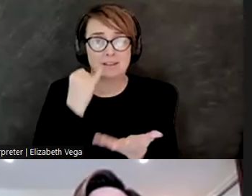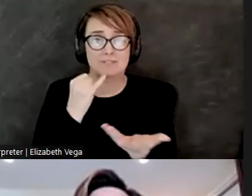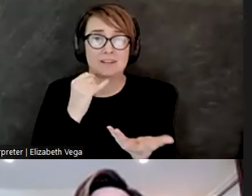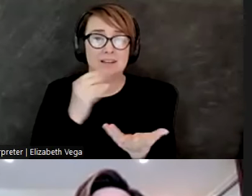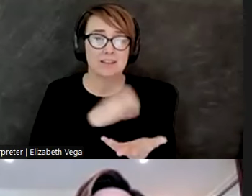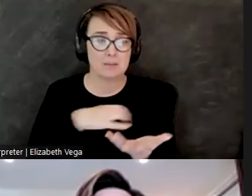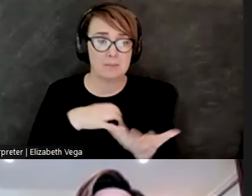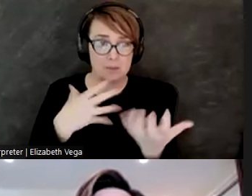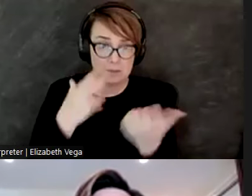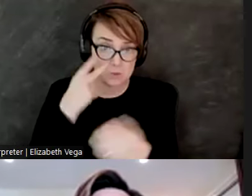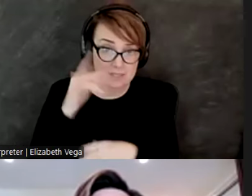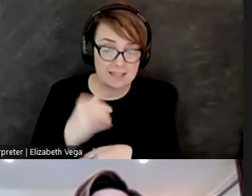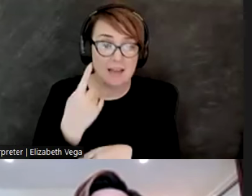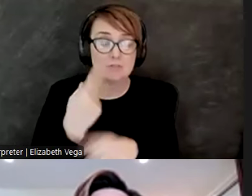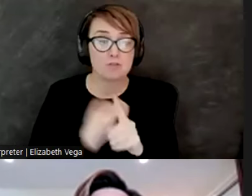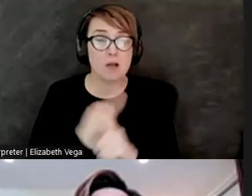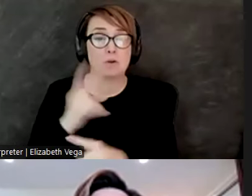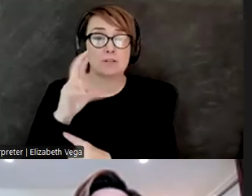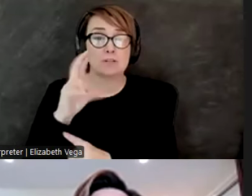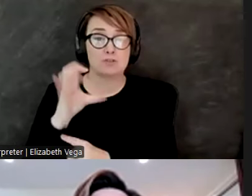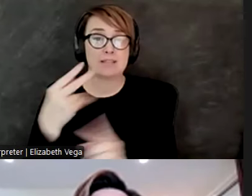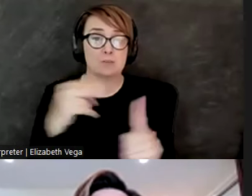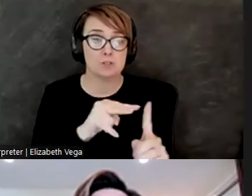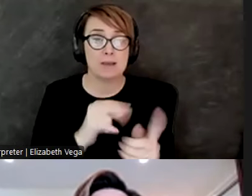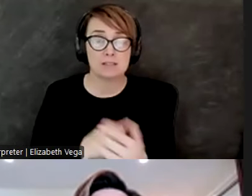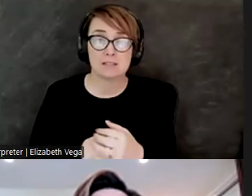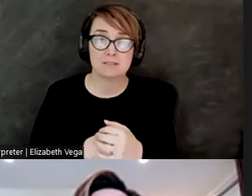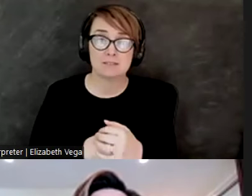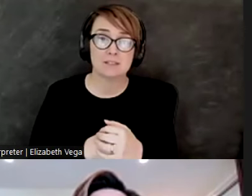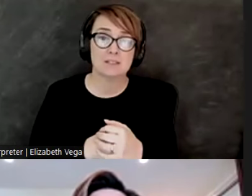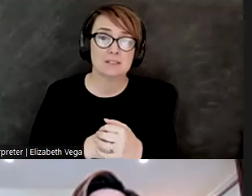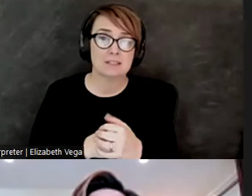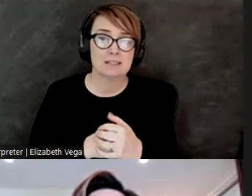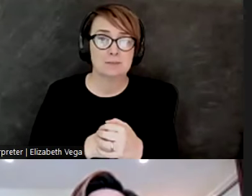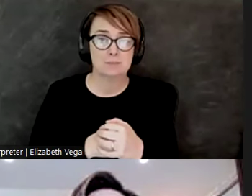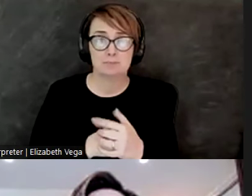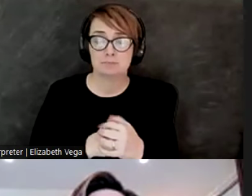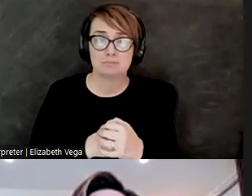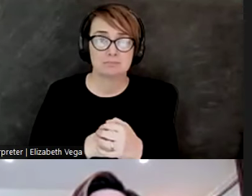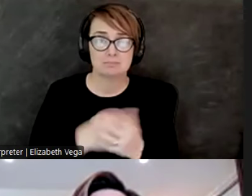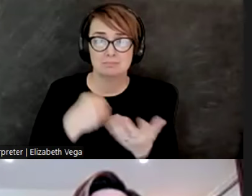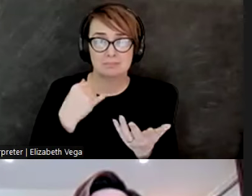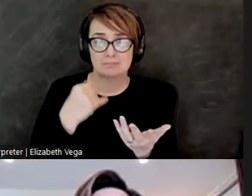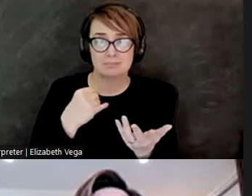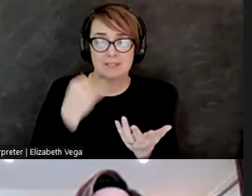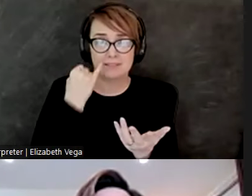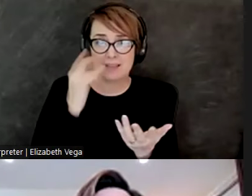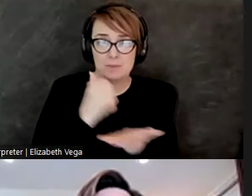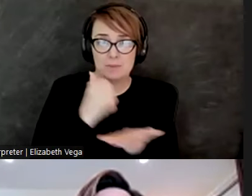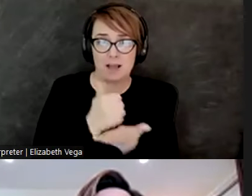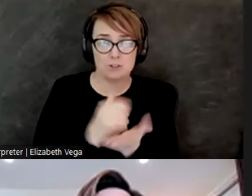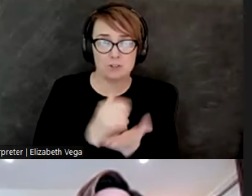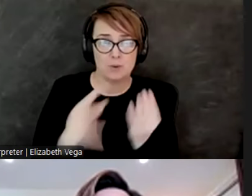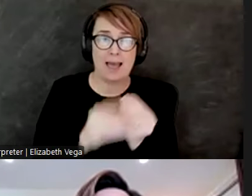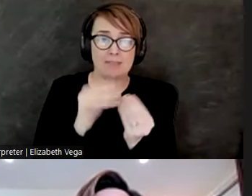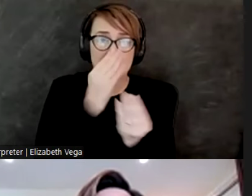of the other regional center perspectives, that could be helpful of gathering that information. I'm more than happy to put in that perspective if that's the majority of the